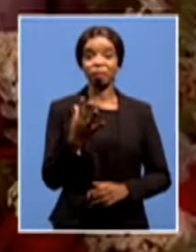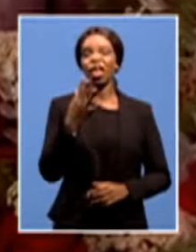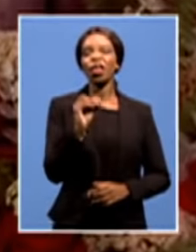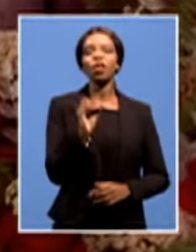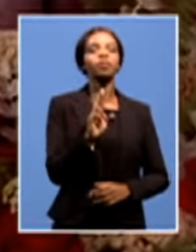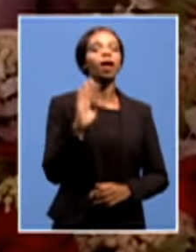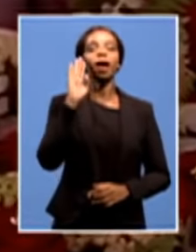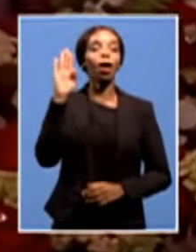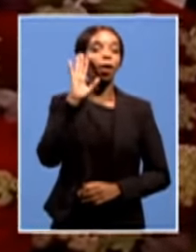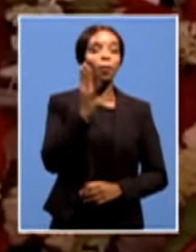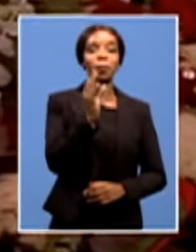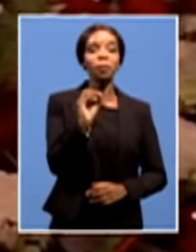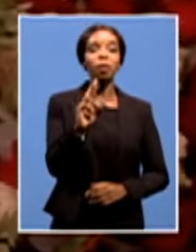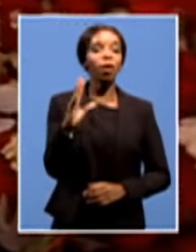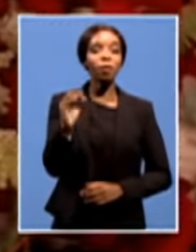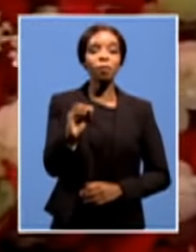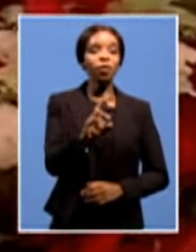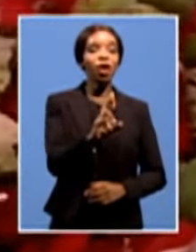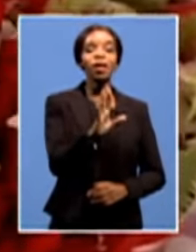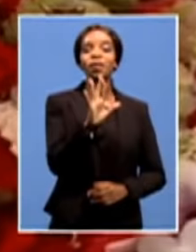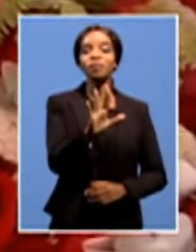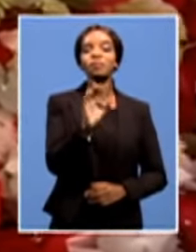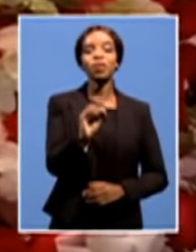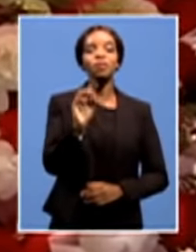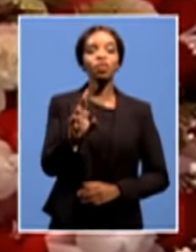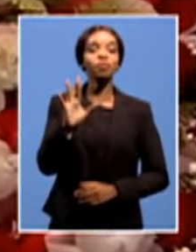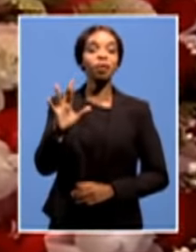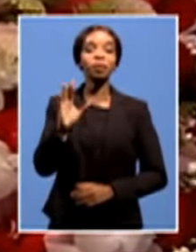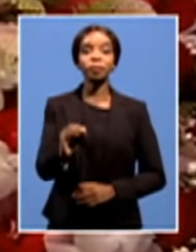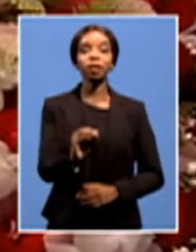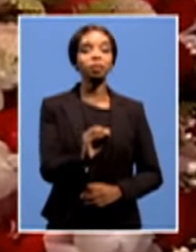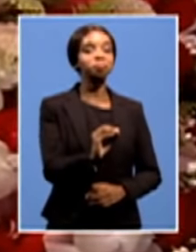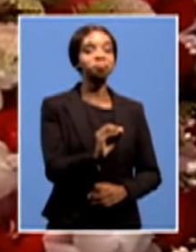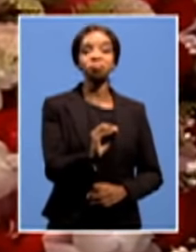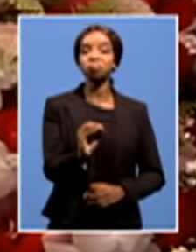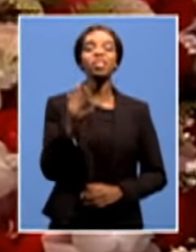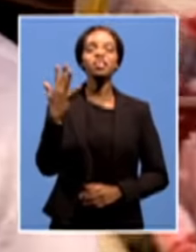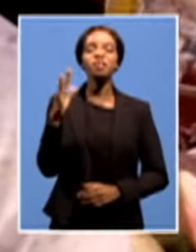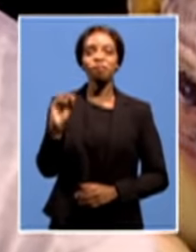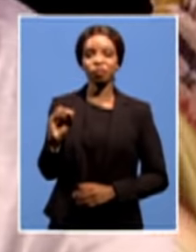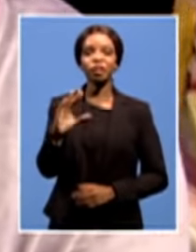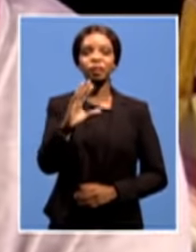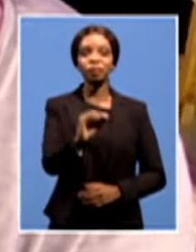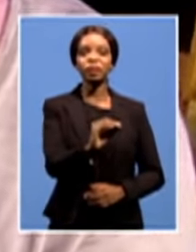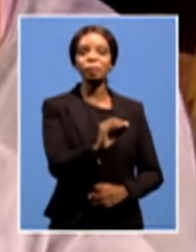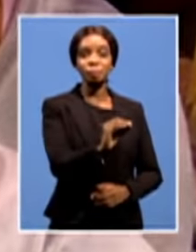Hello, 50 Ren, 50 Ren. 50 Ren, 50 Ren. Hi, 50